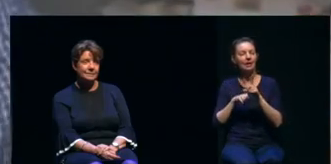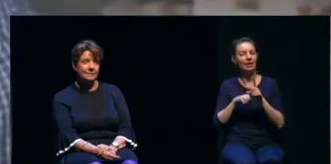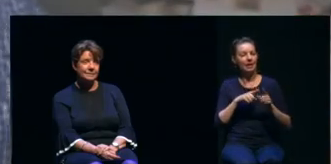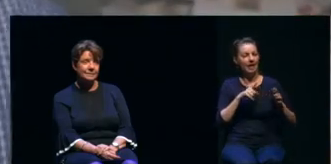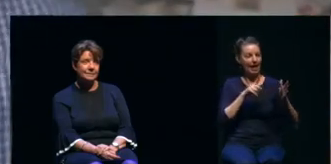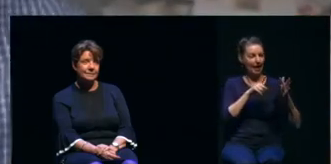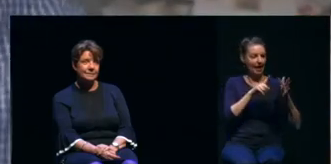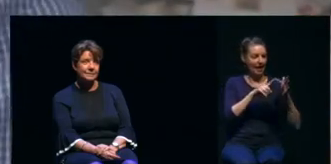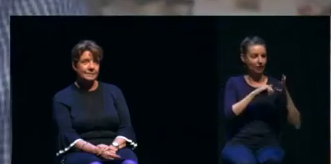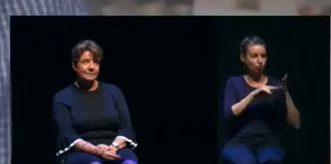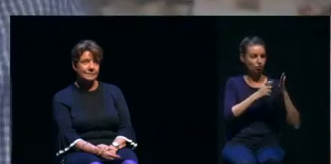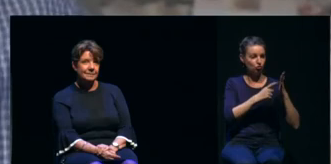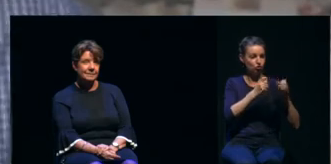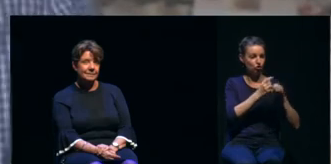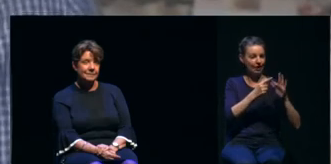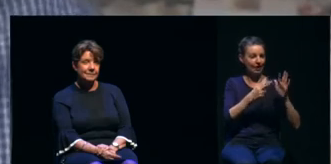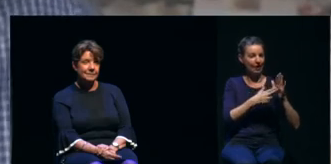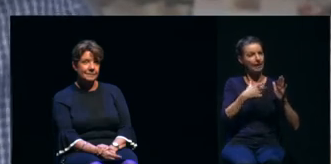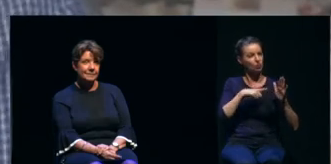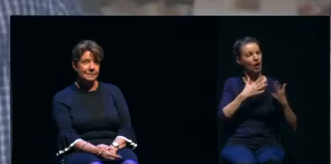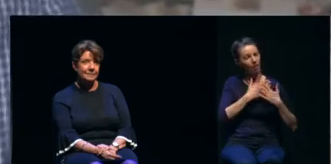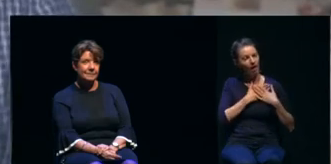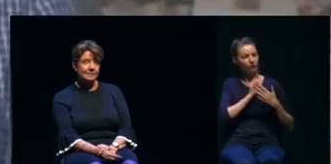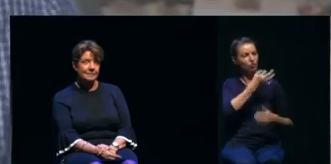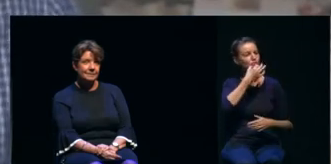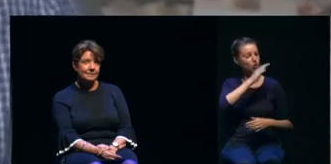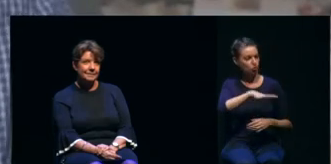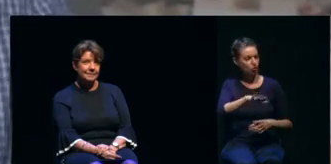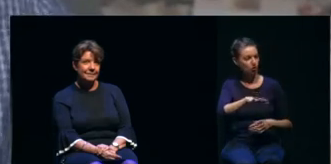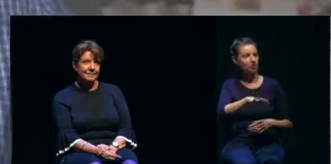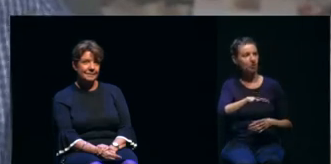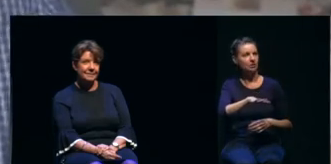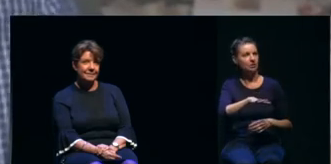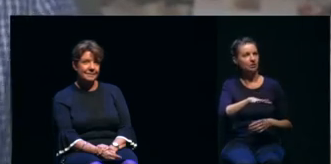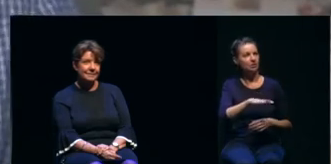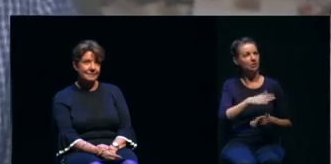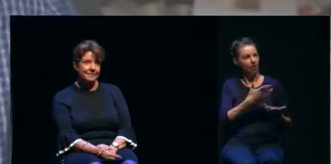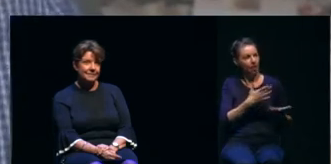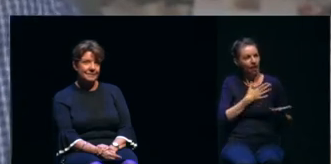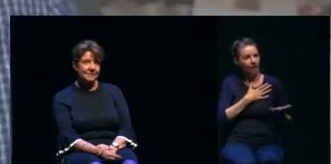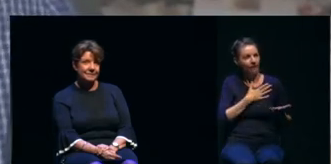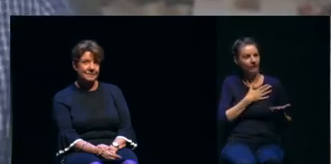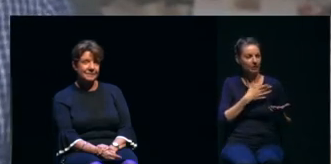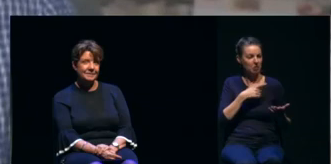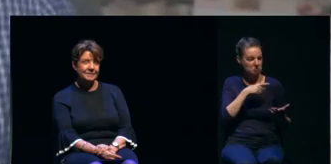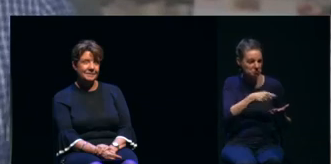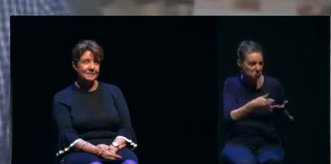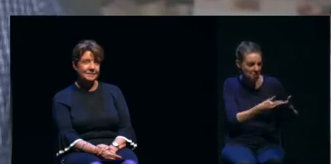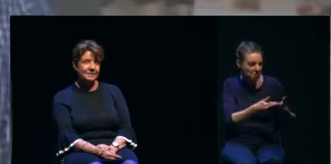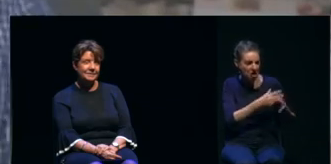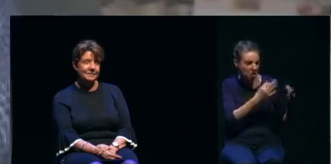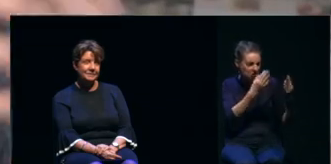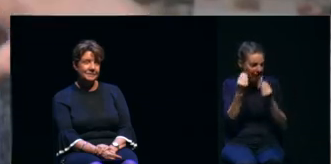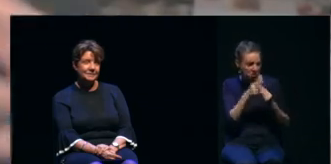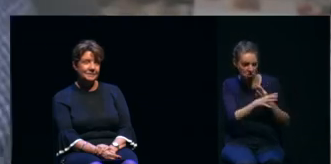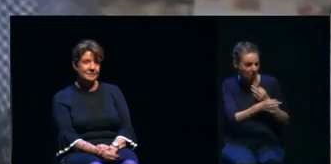rather than just turning around going, you are unreasonable. Even though you are a one-year-old, this screaming at me is unreasonable. You are not a nice human being, are you? Let's